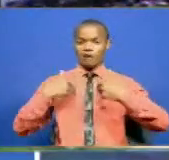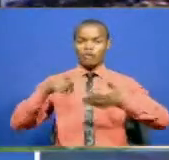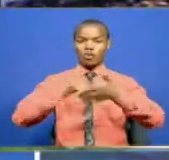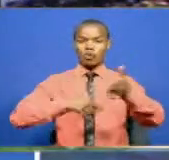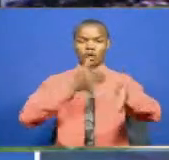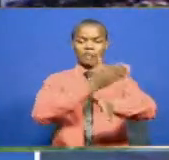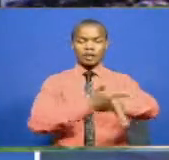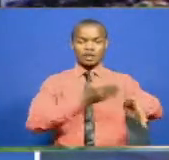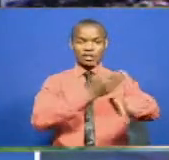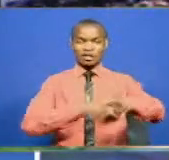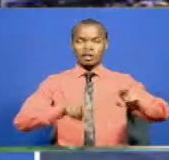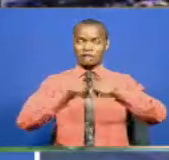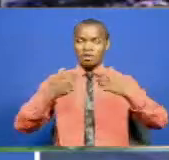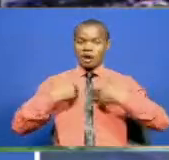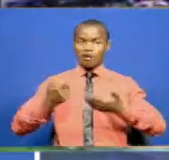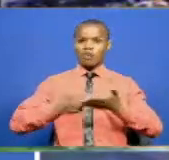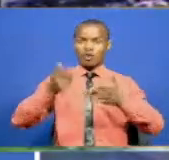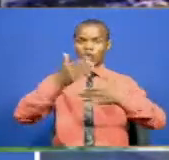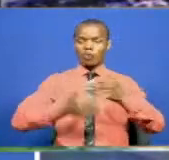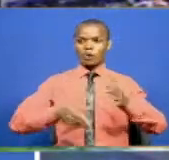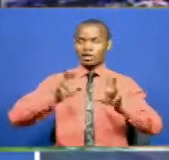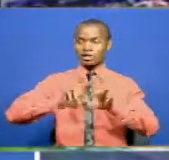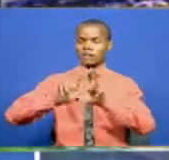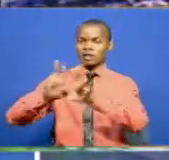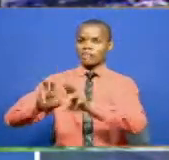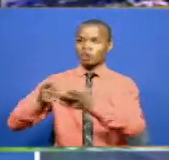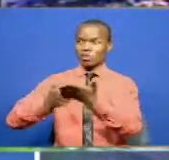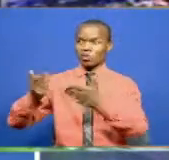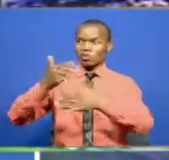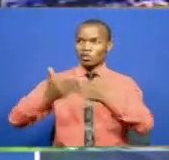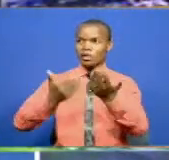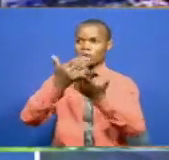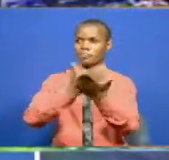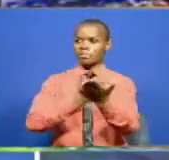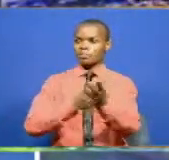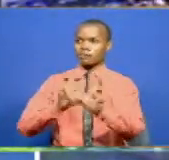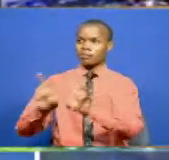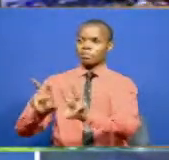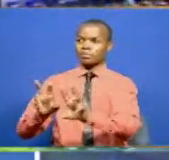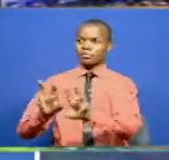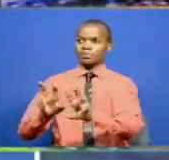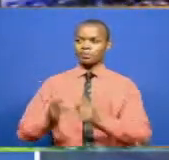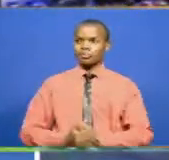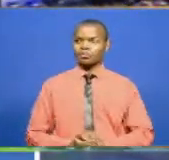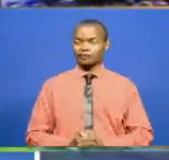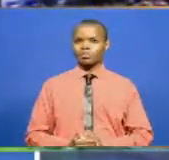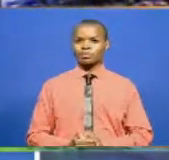Here is the weekend's full fixtures in our weekend diary.